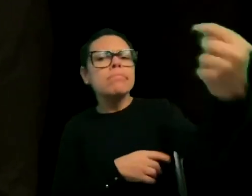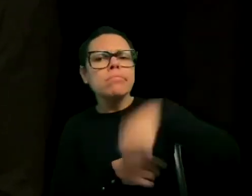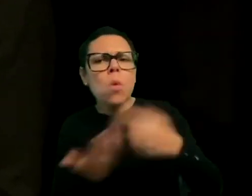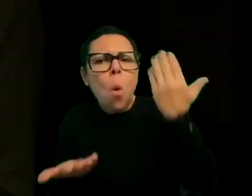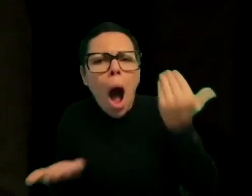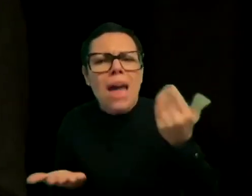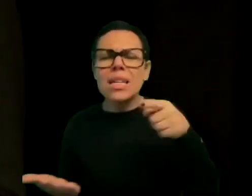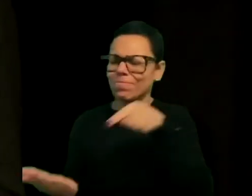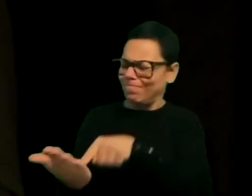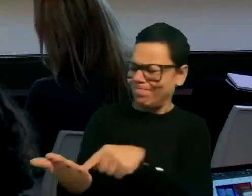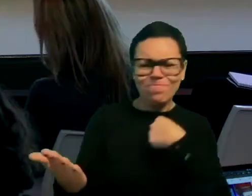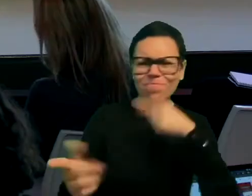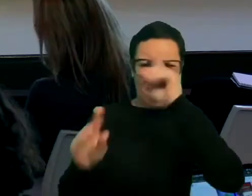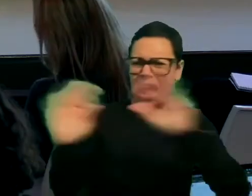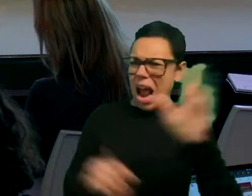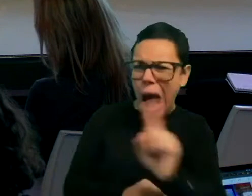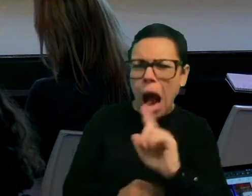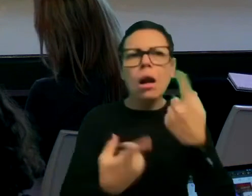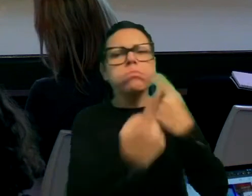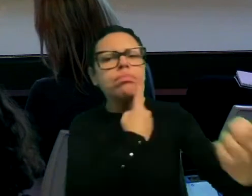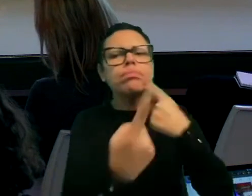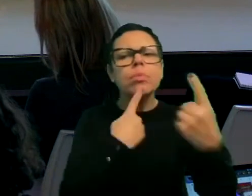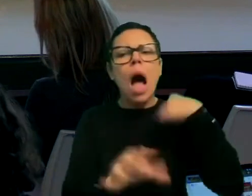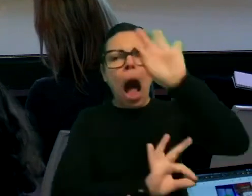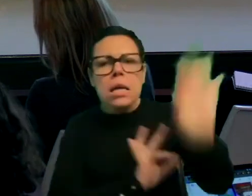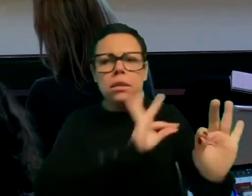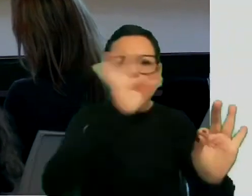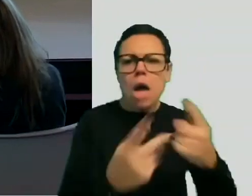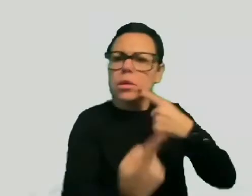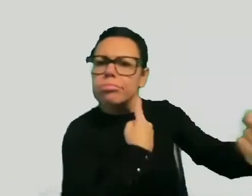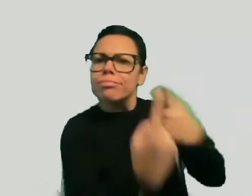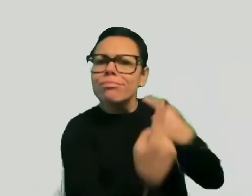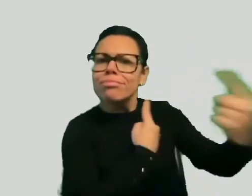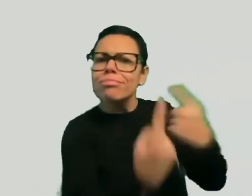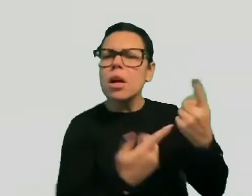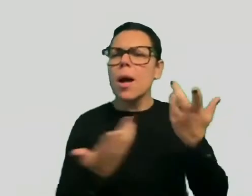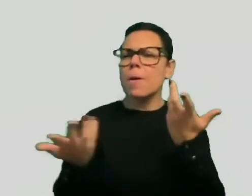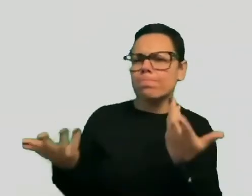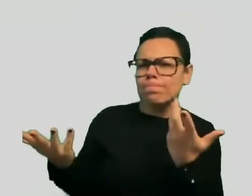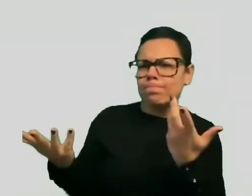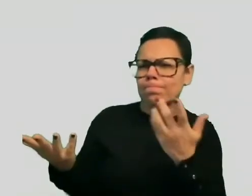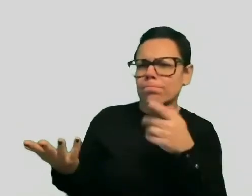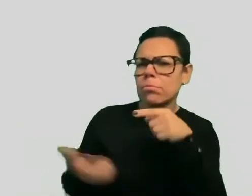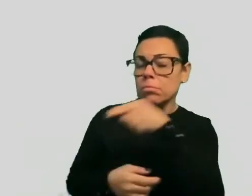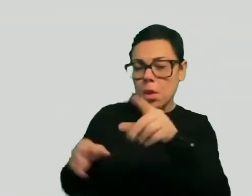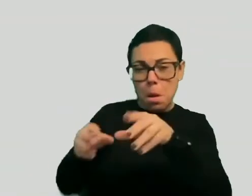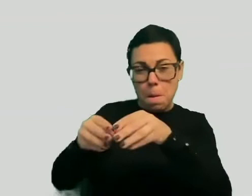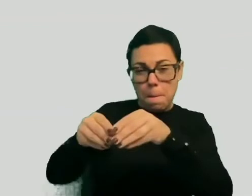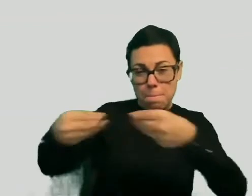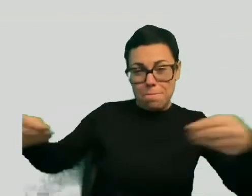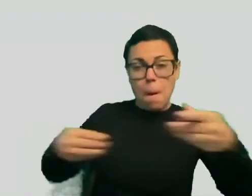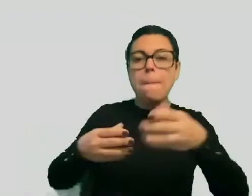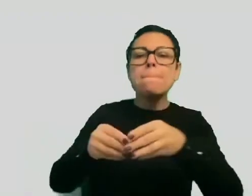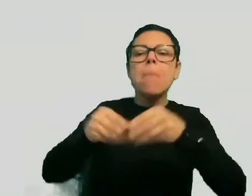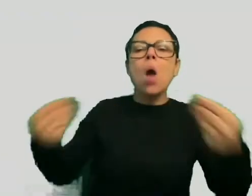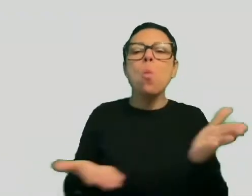in general see it as a helpful tool for better procurement or an annoying extra layer of red tape? I think in the beginning